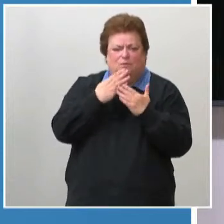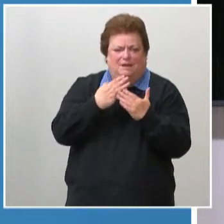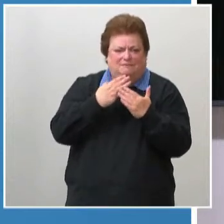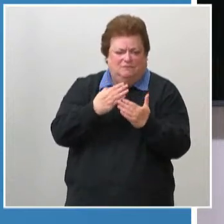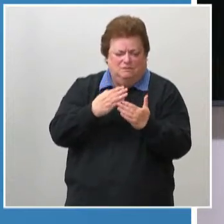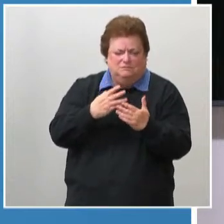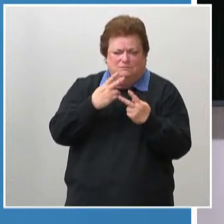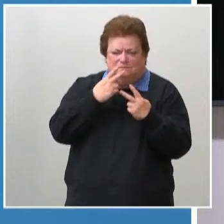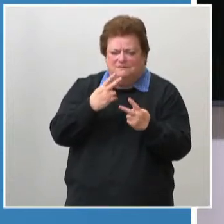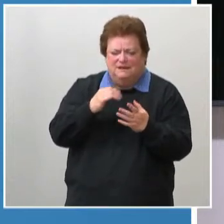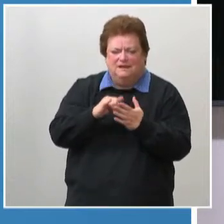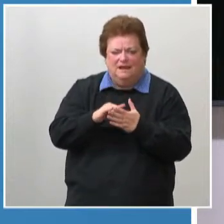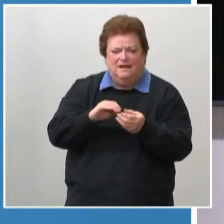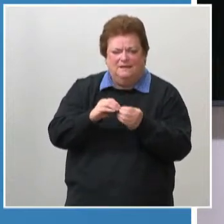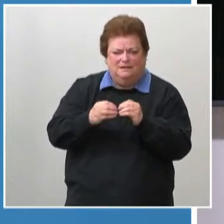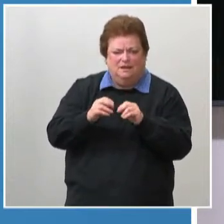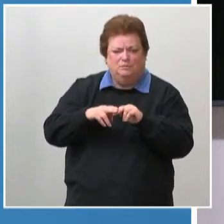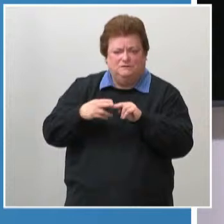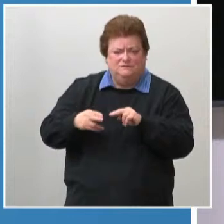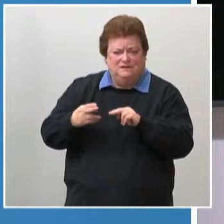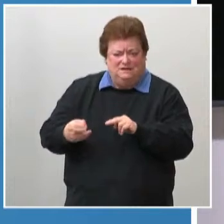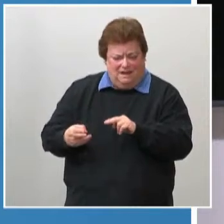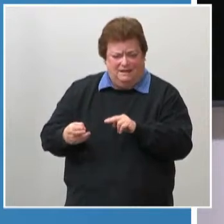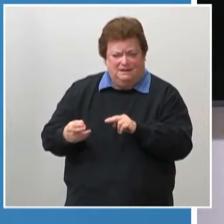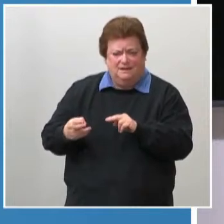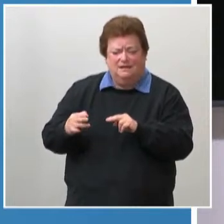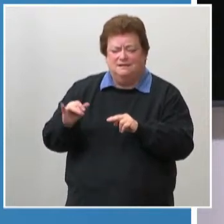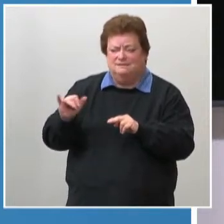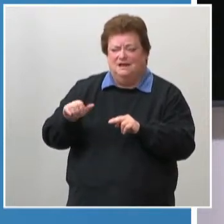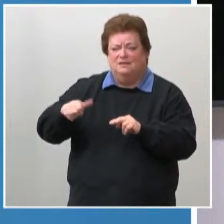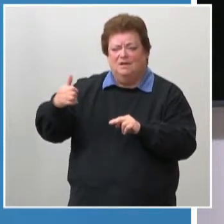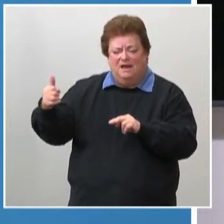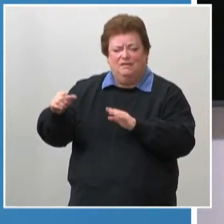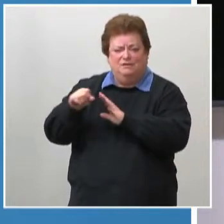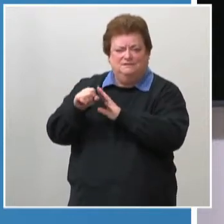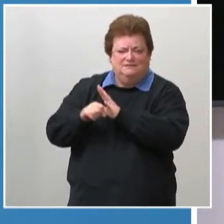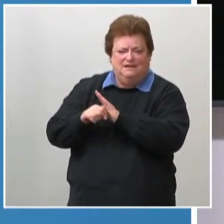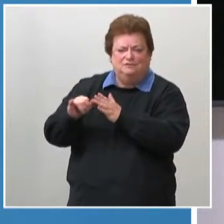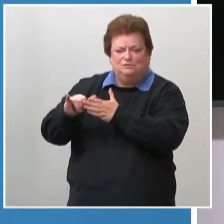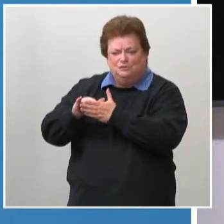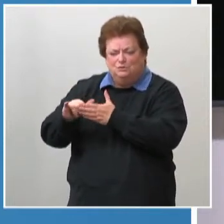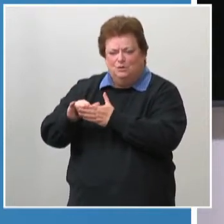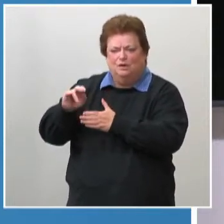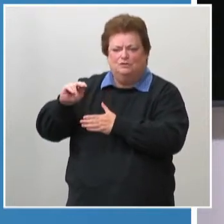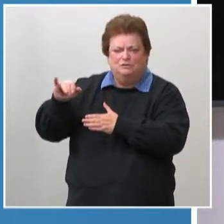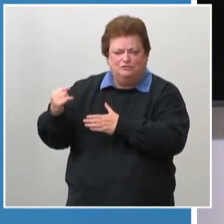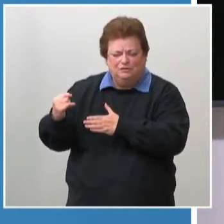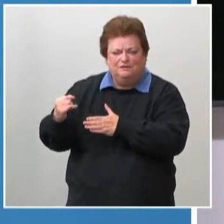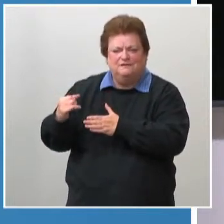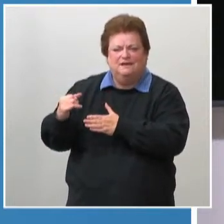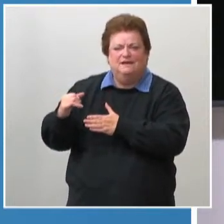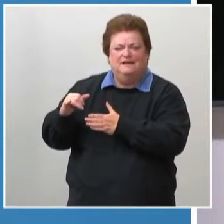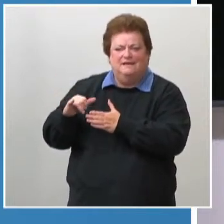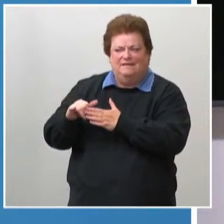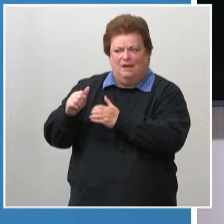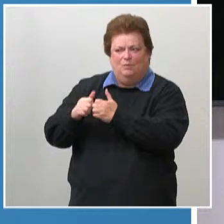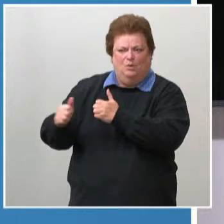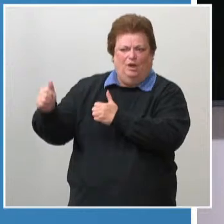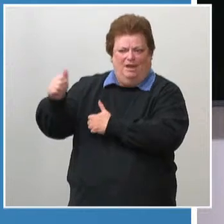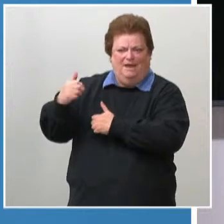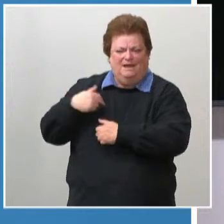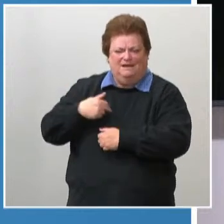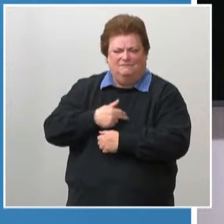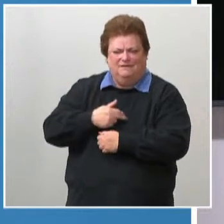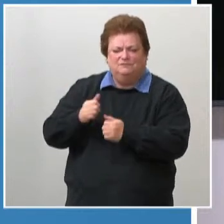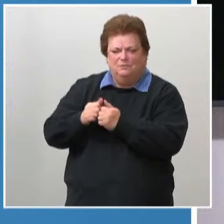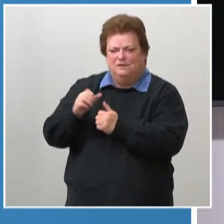that we're declining like we've seen in other states like New York and New Jersey in periods that were ahead of us